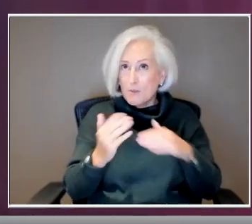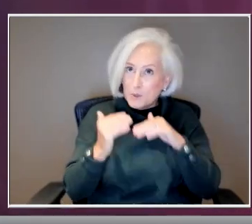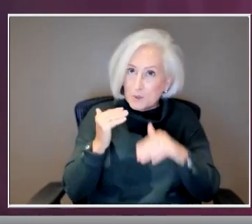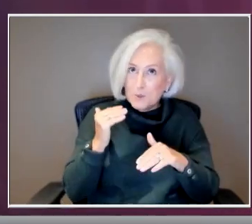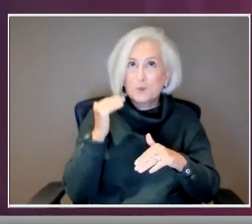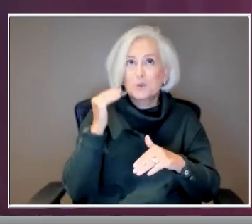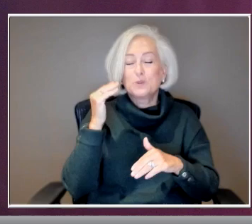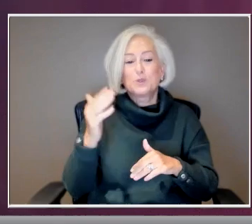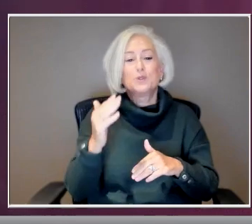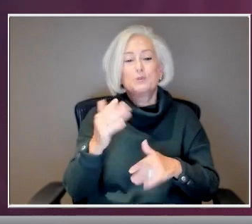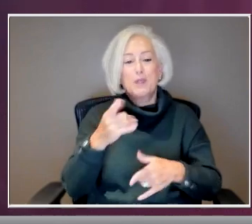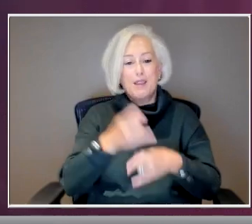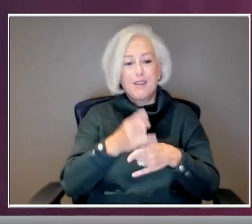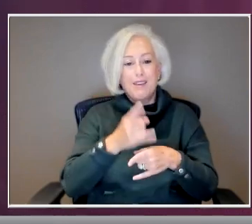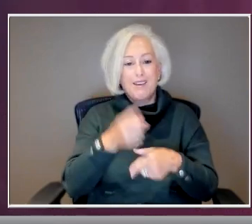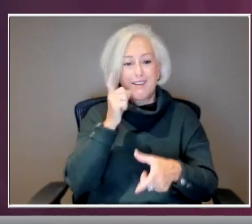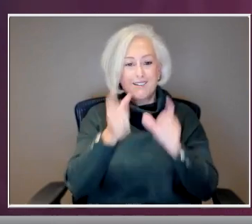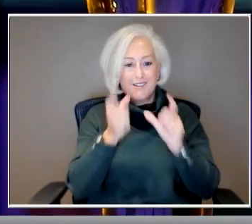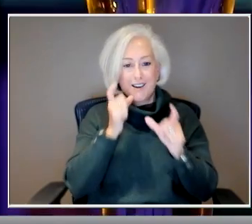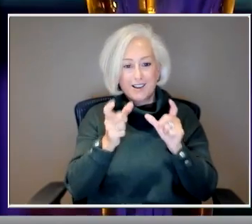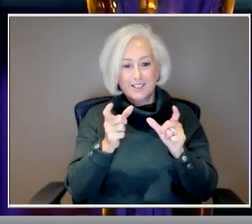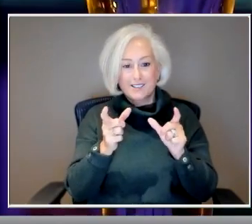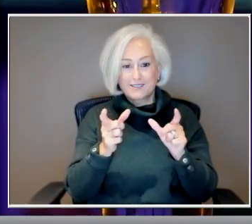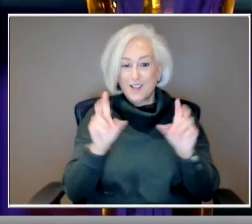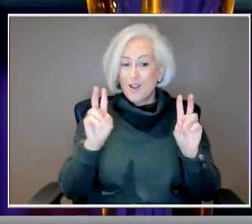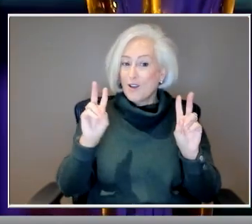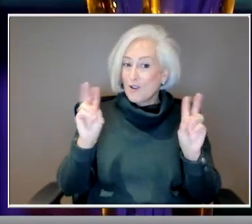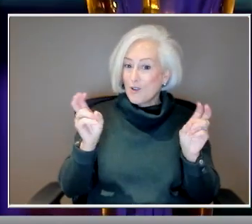heart. And this one is not so festive.